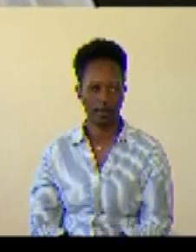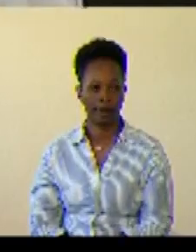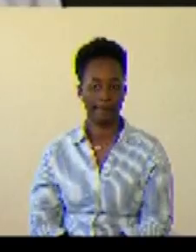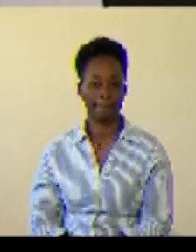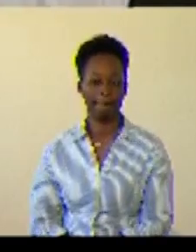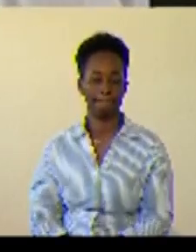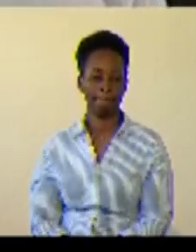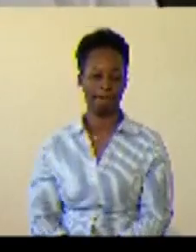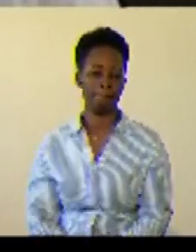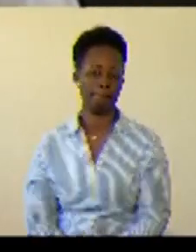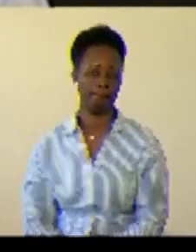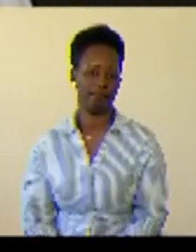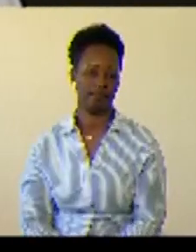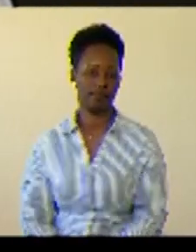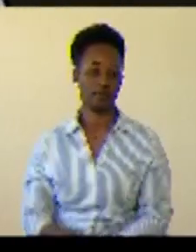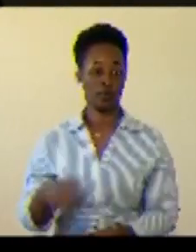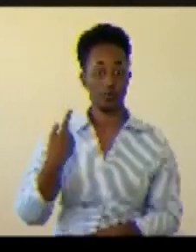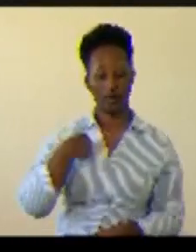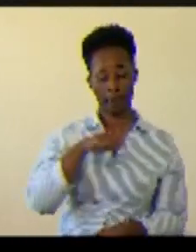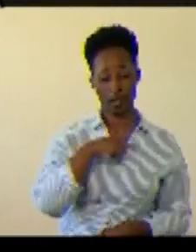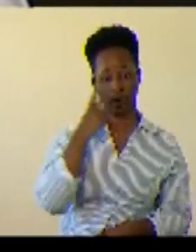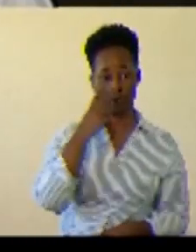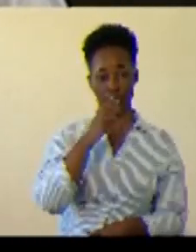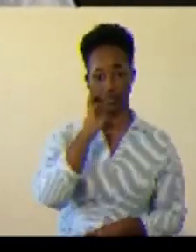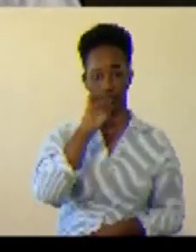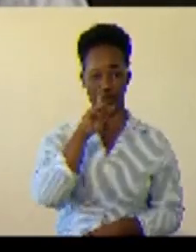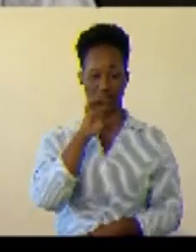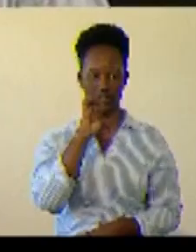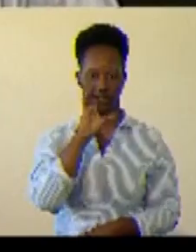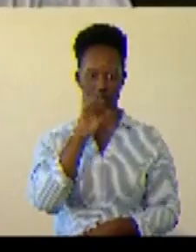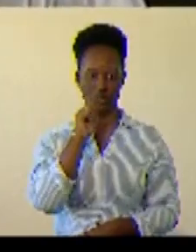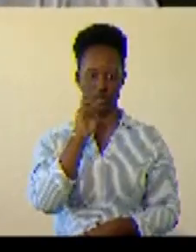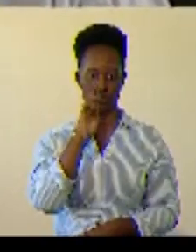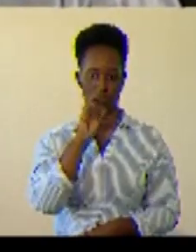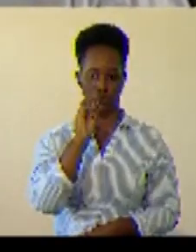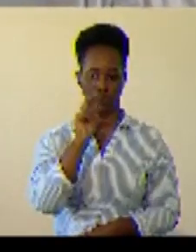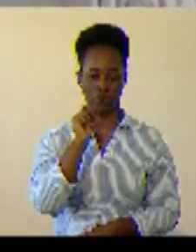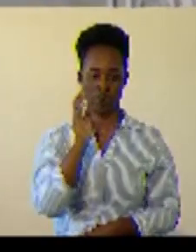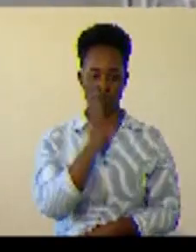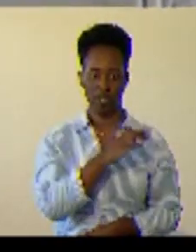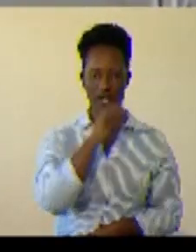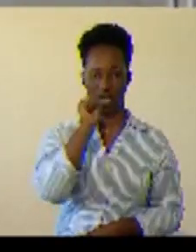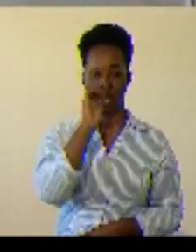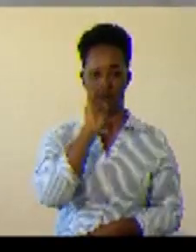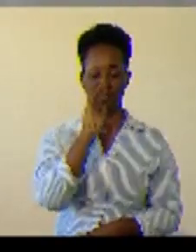Okay? So we have seen that electron affinity is the